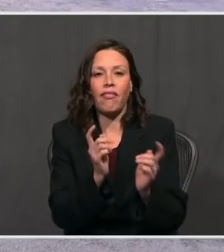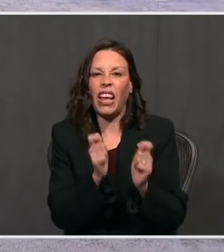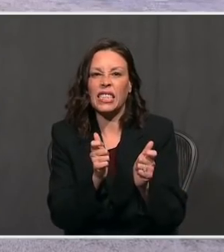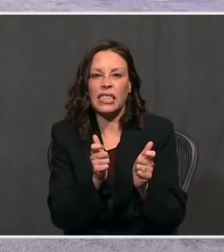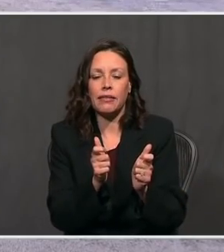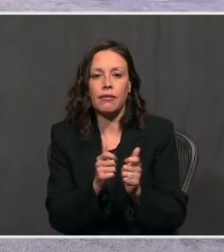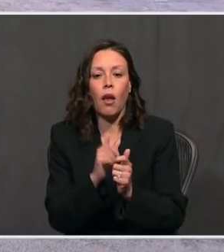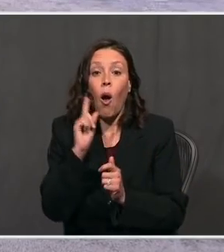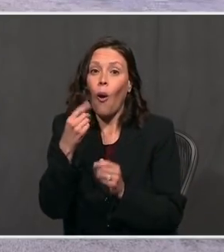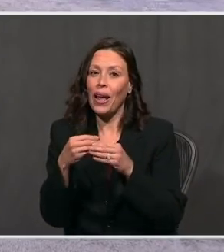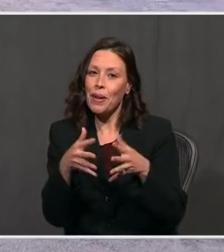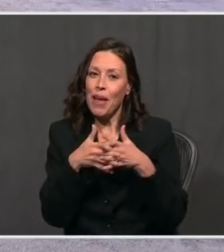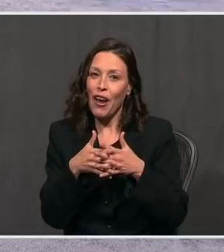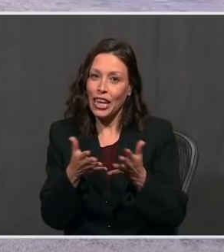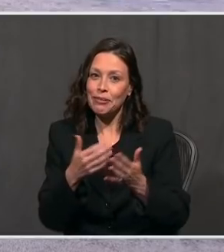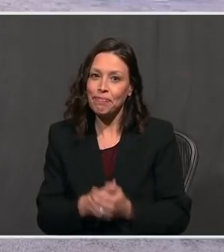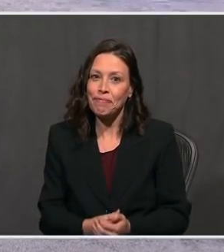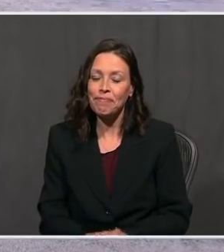Only in America.